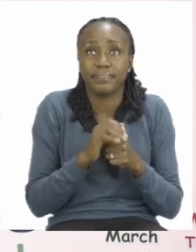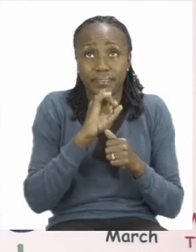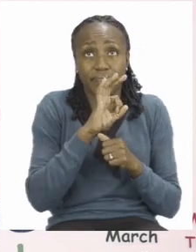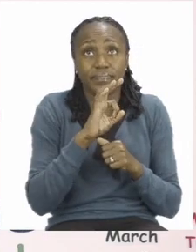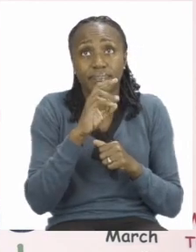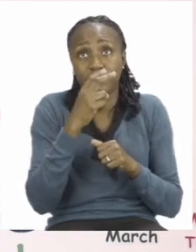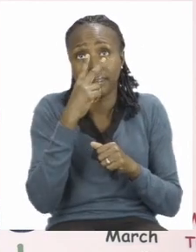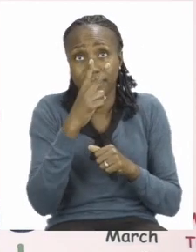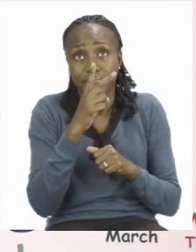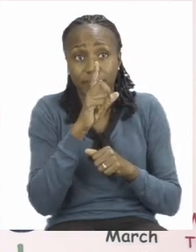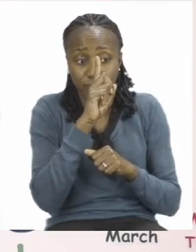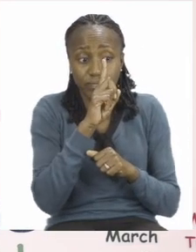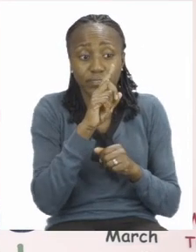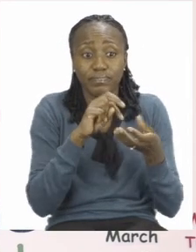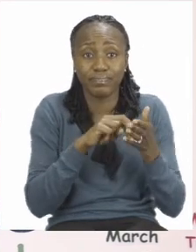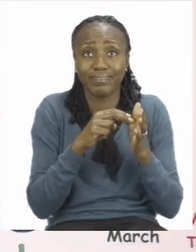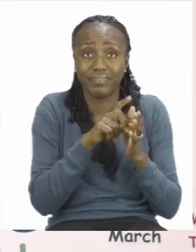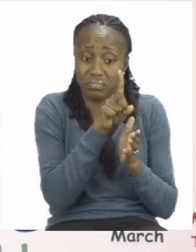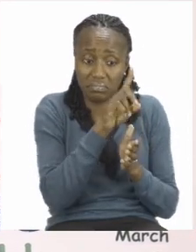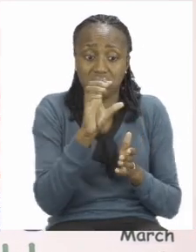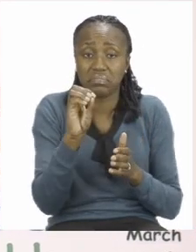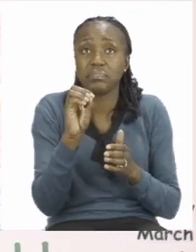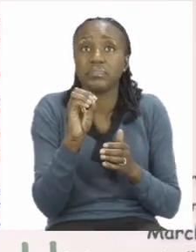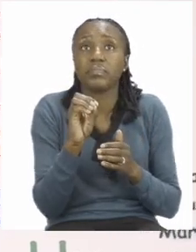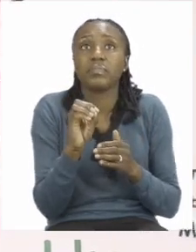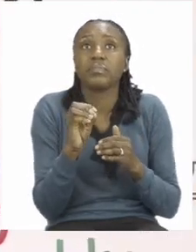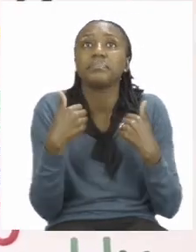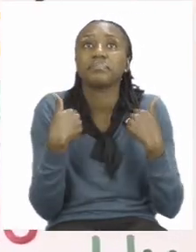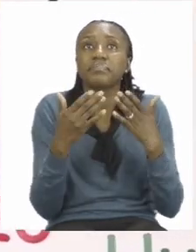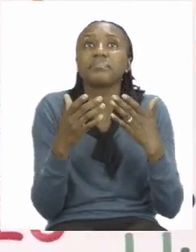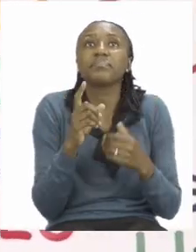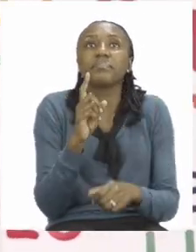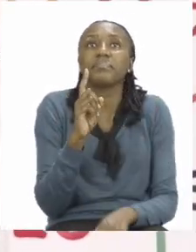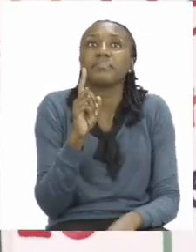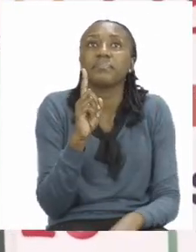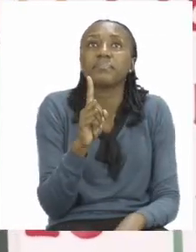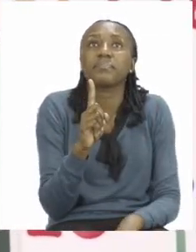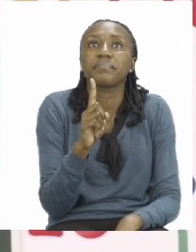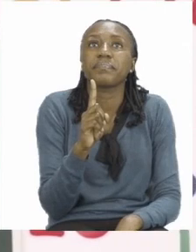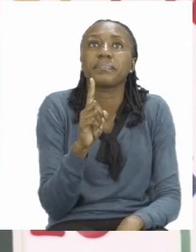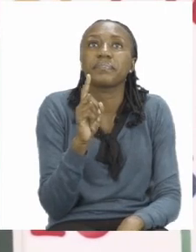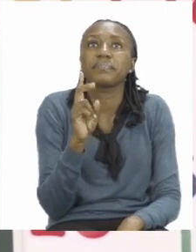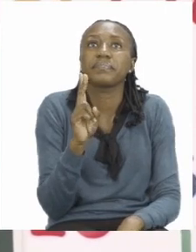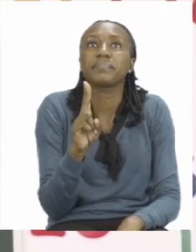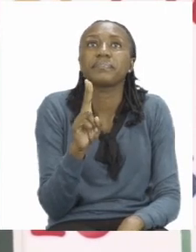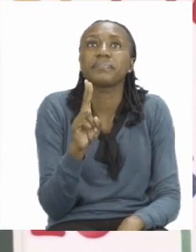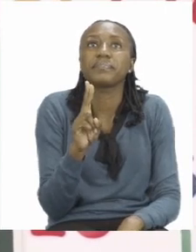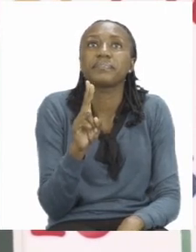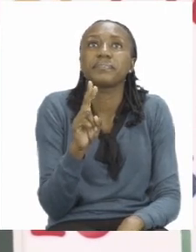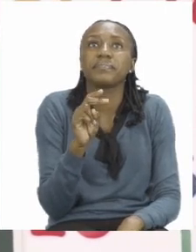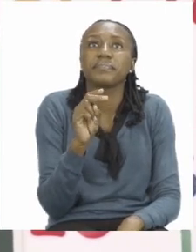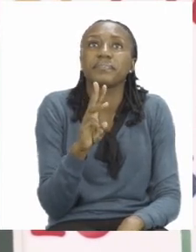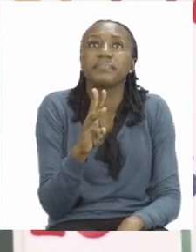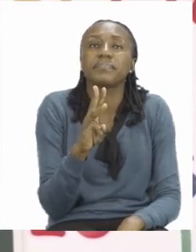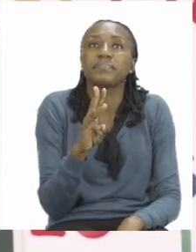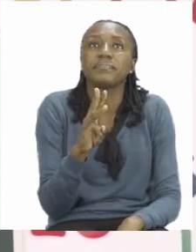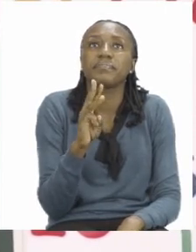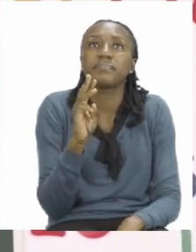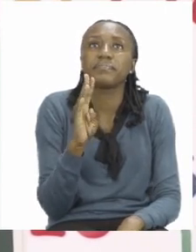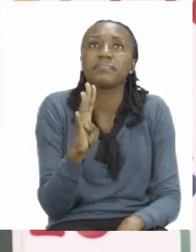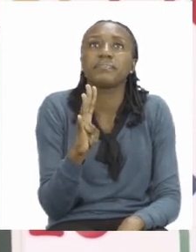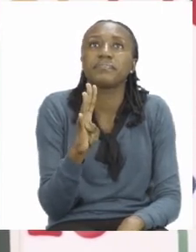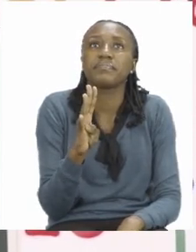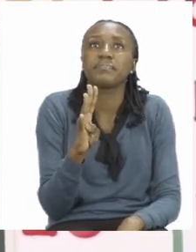his friends. Let's count for the tens. We have 1, 2,